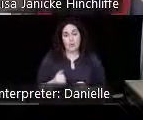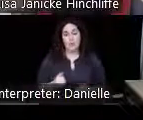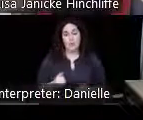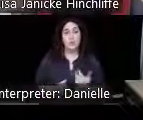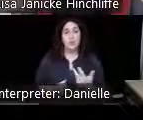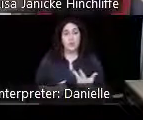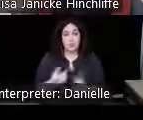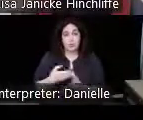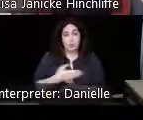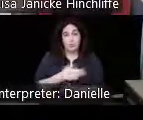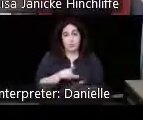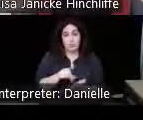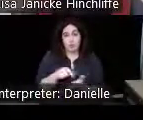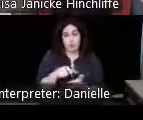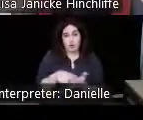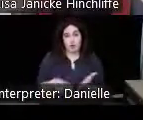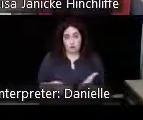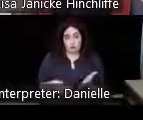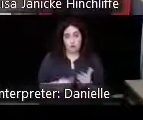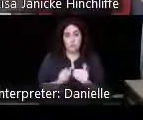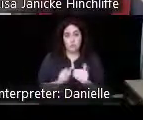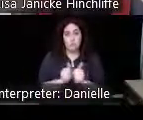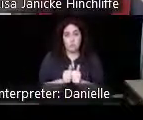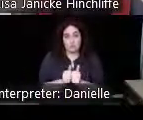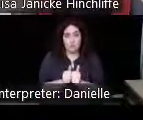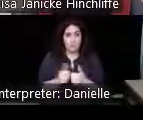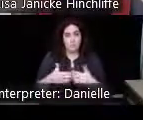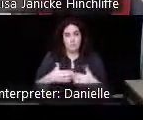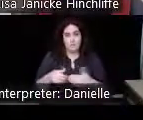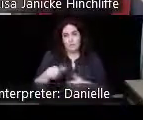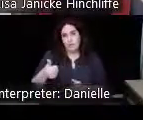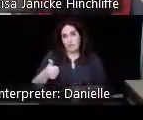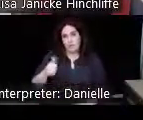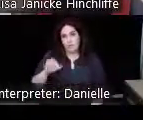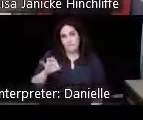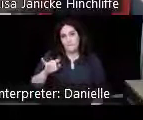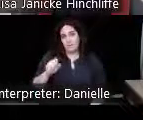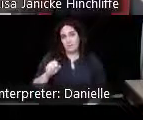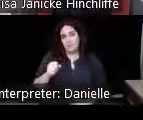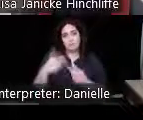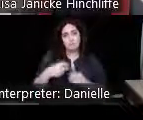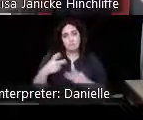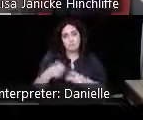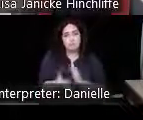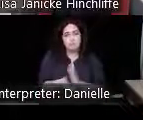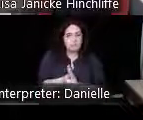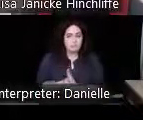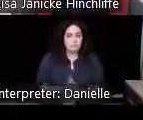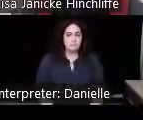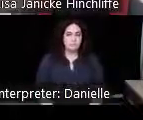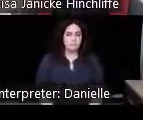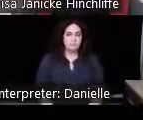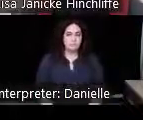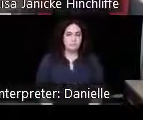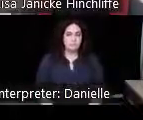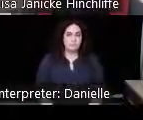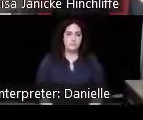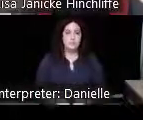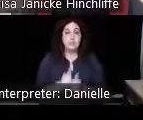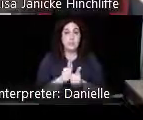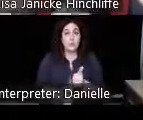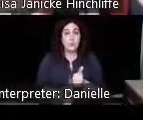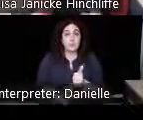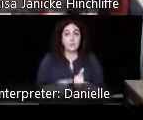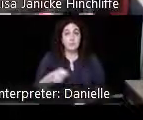preprint articles and their associated downloadable files. So every preprint typically has a landing page,